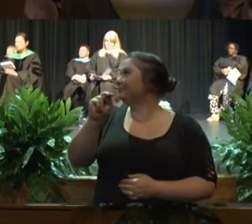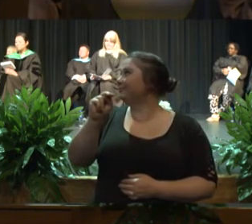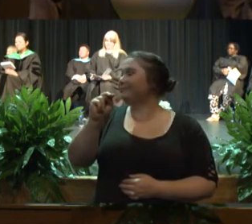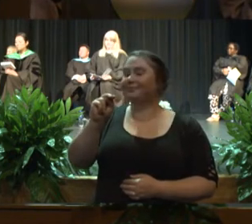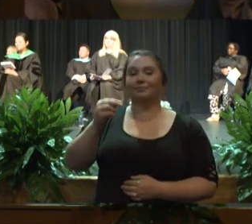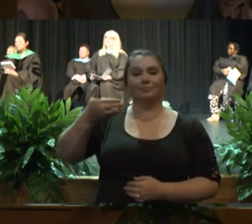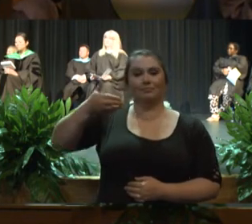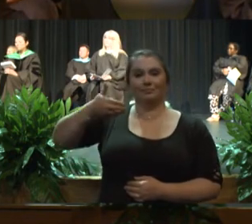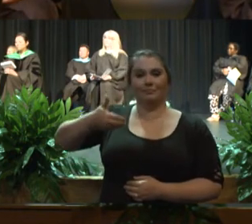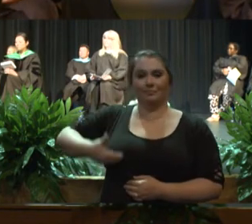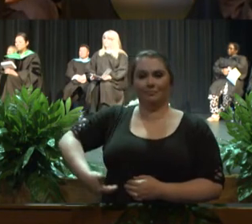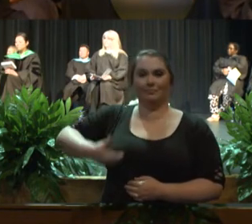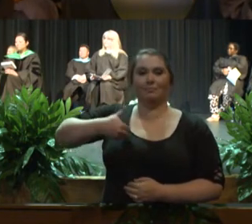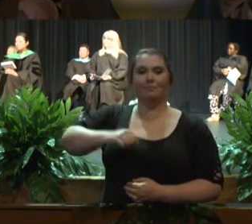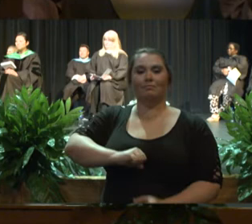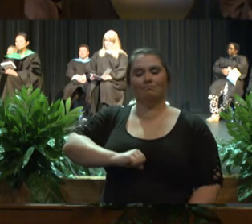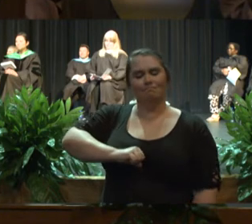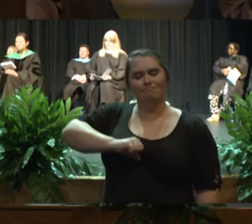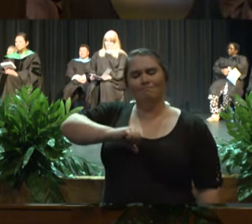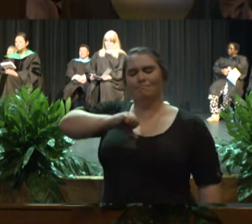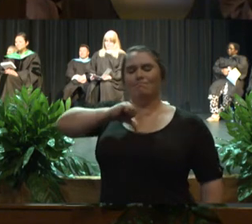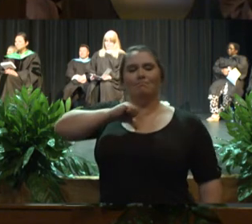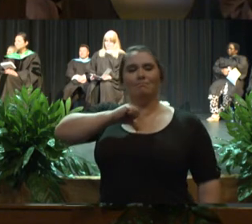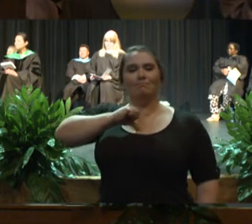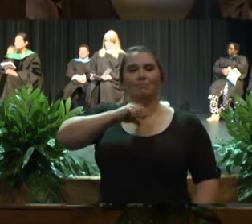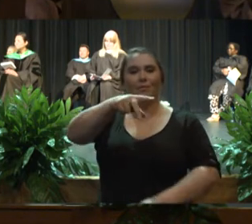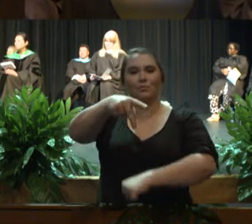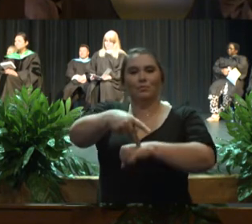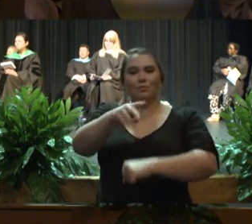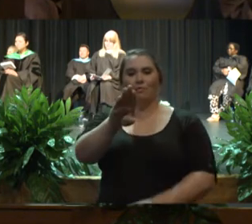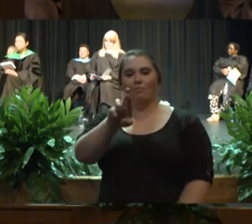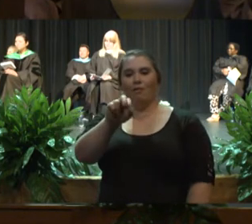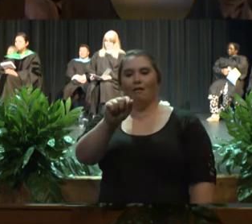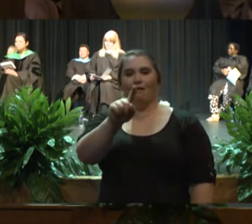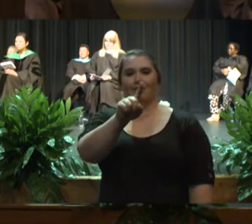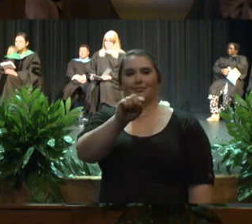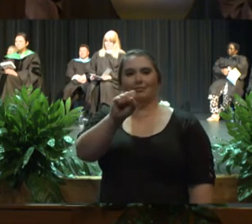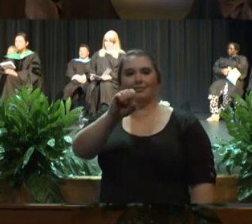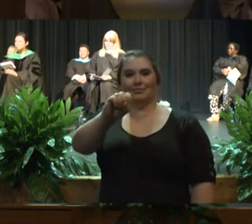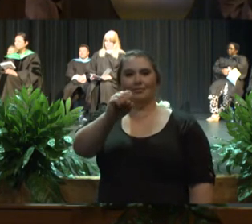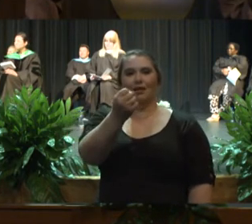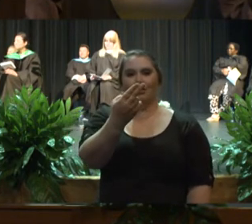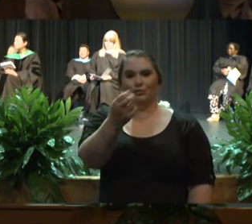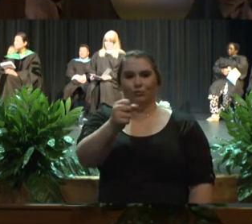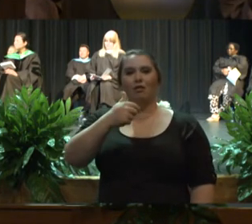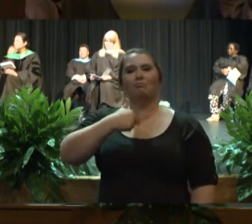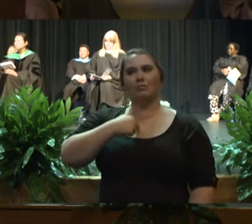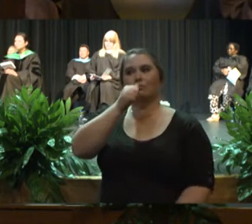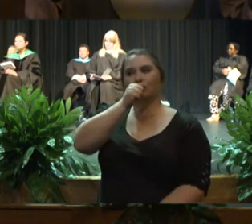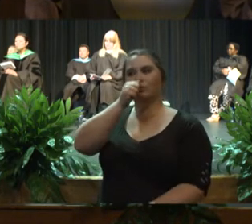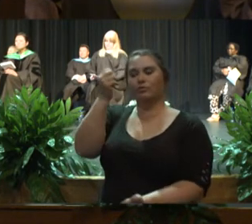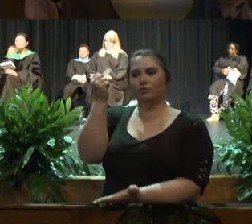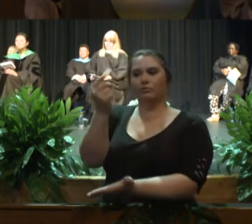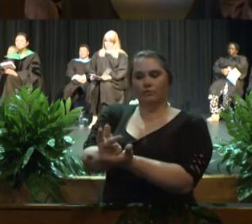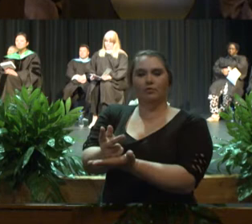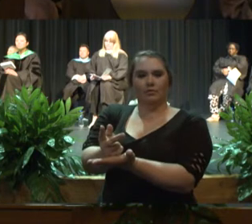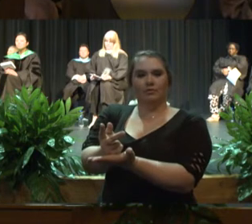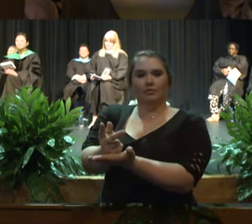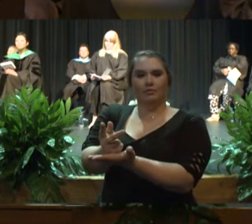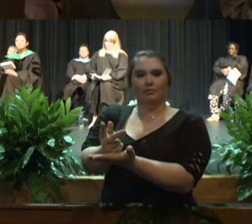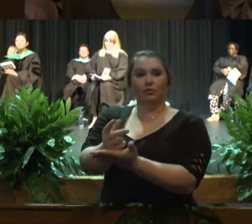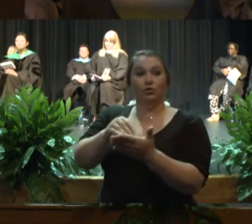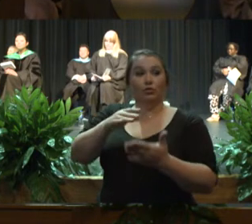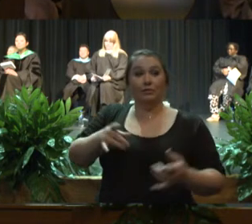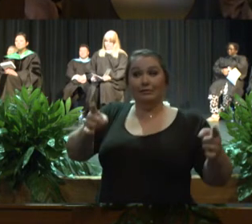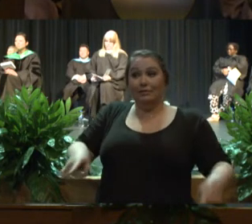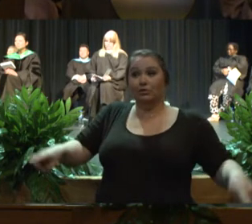As the very proud principal of Brazos High School, I certify that the students here